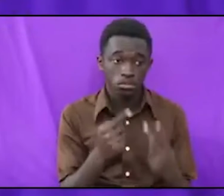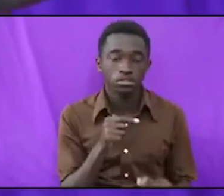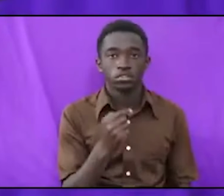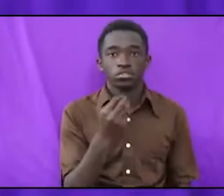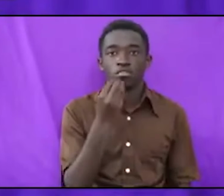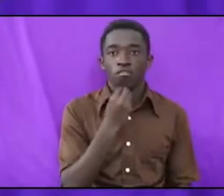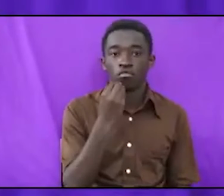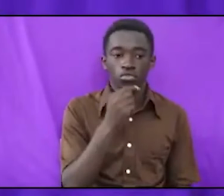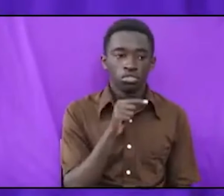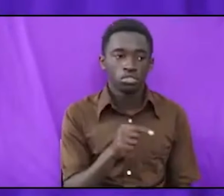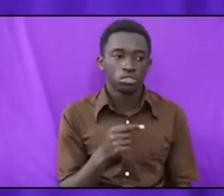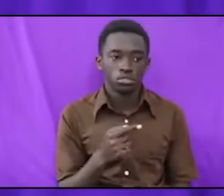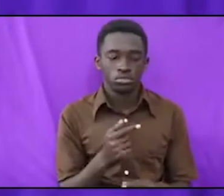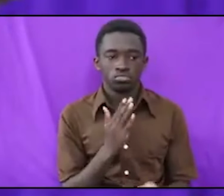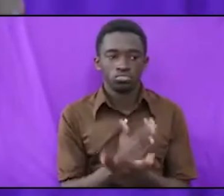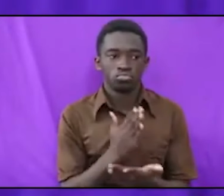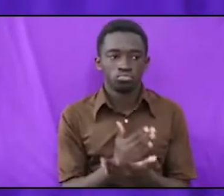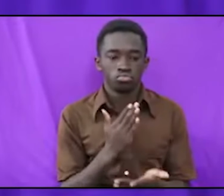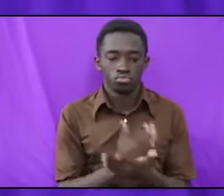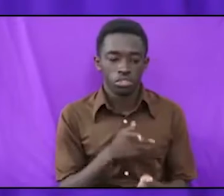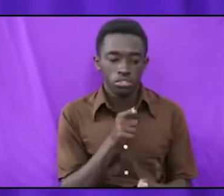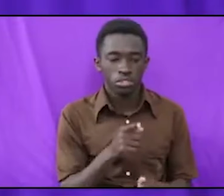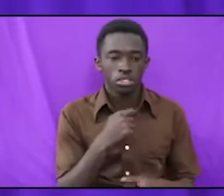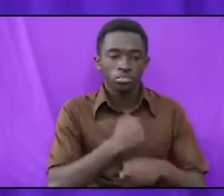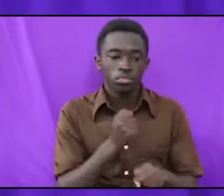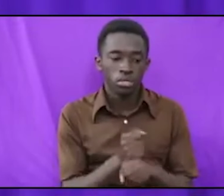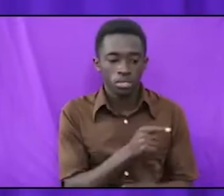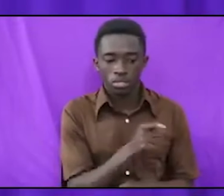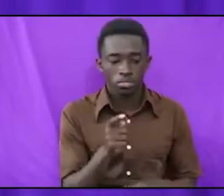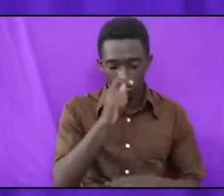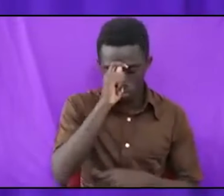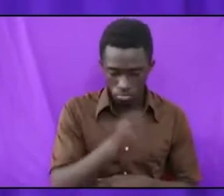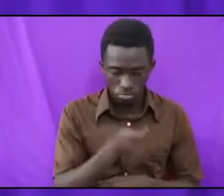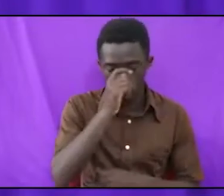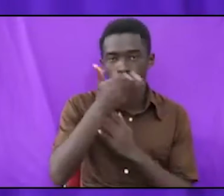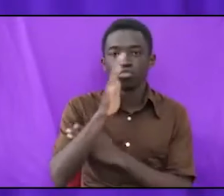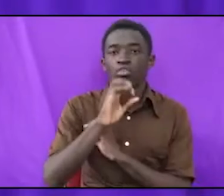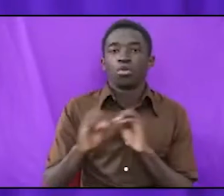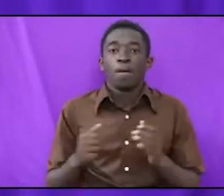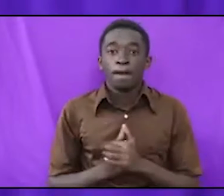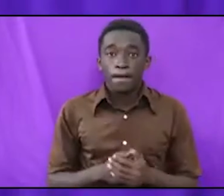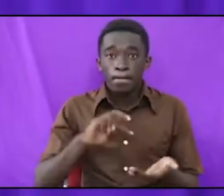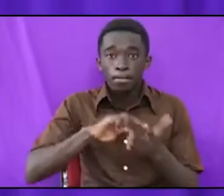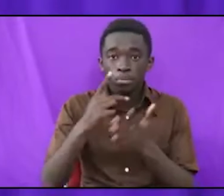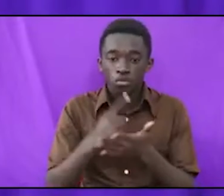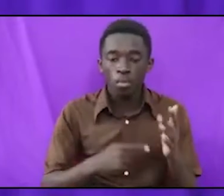was done in a way that would not honor God. And so Daniel resolved, I'm going to honor God